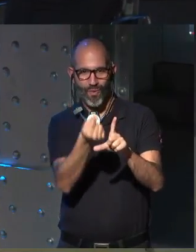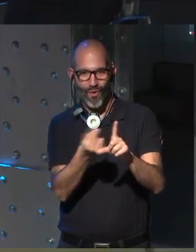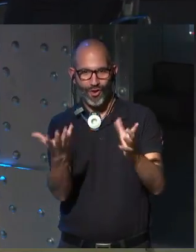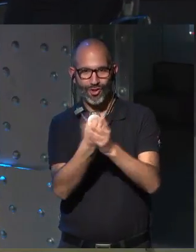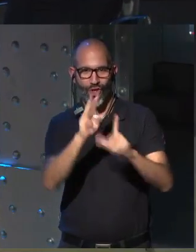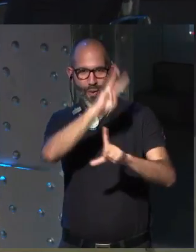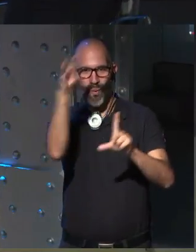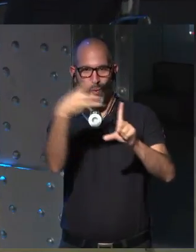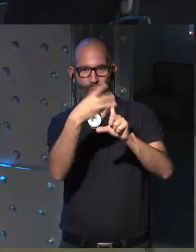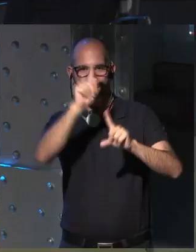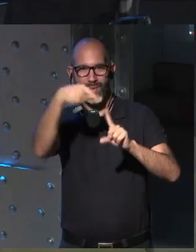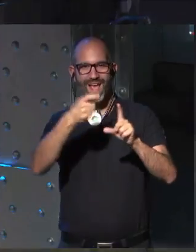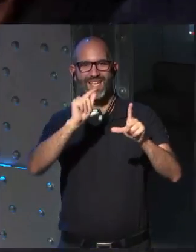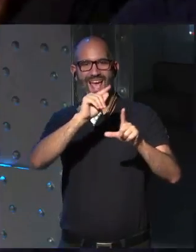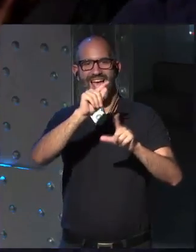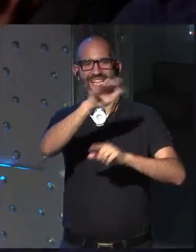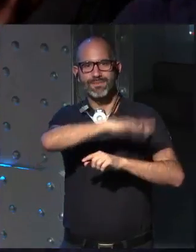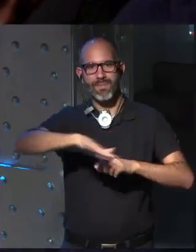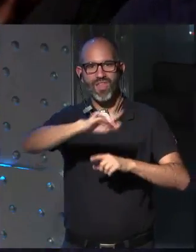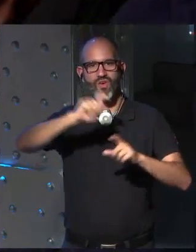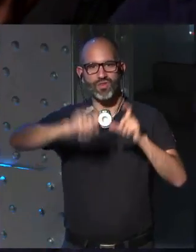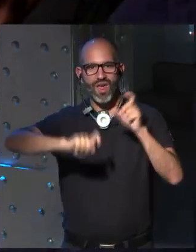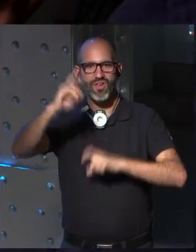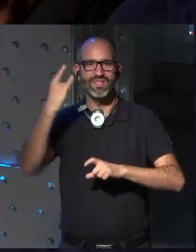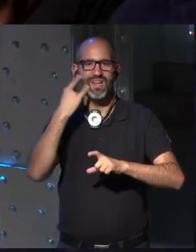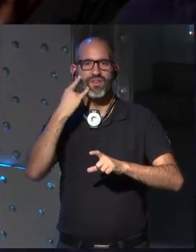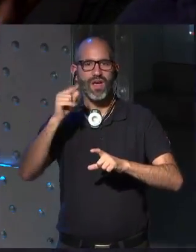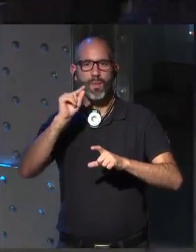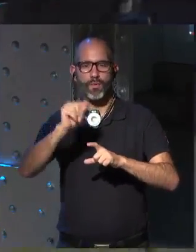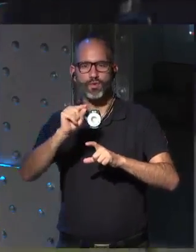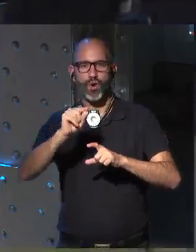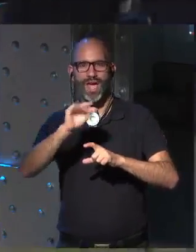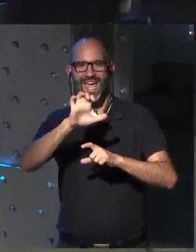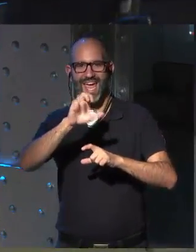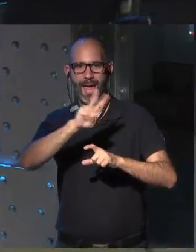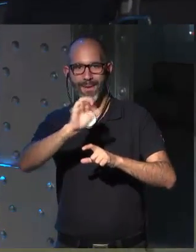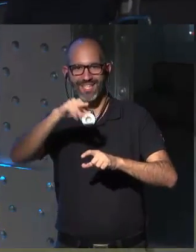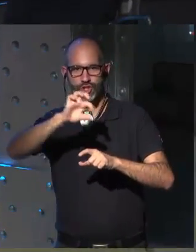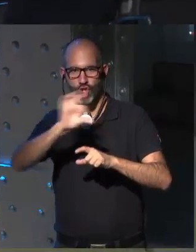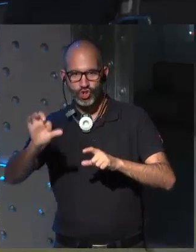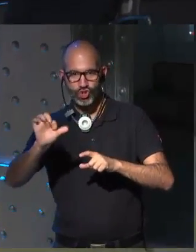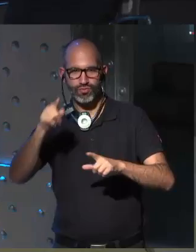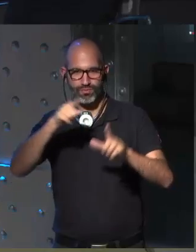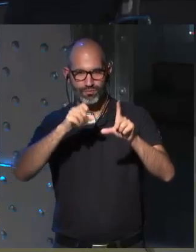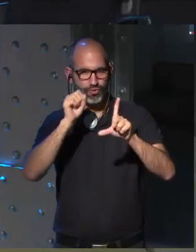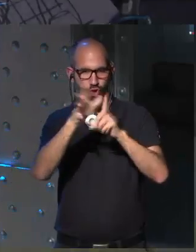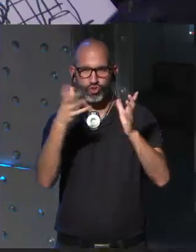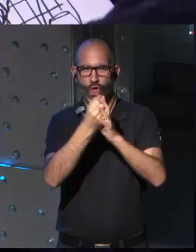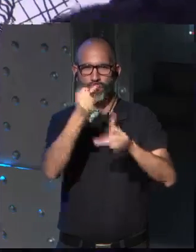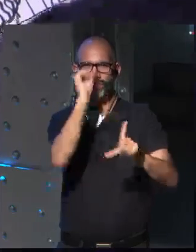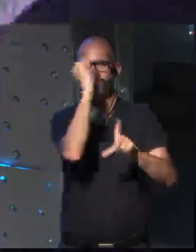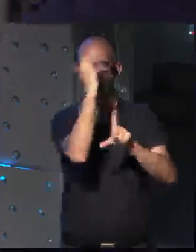all his drawings uploaded to our website in that URL. We will be uploading the